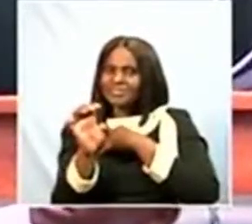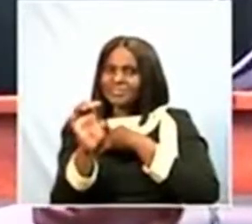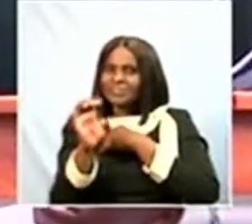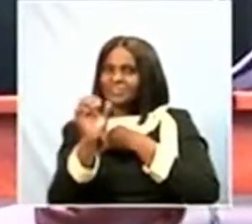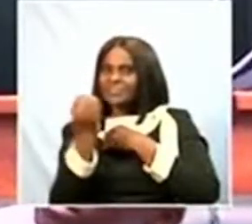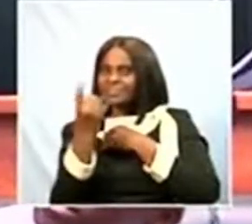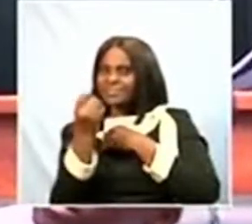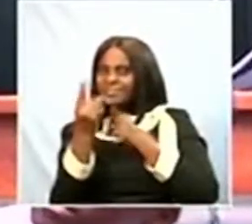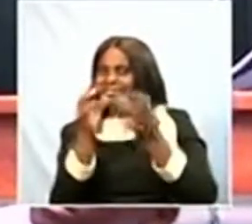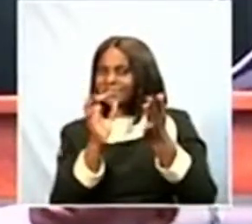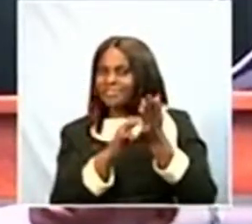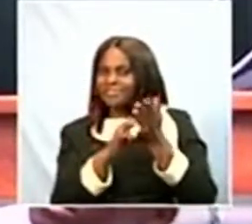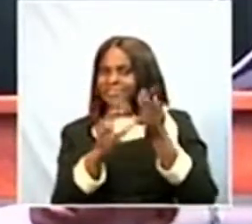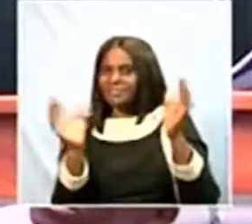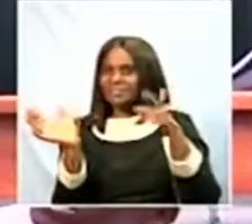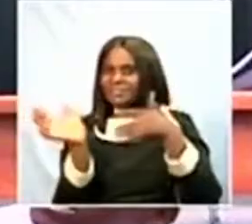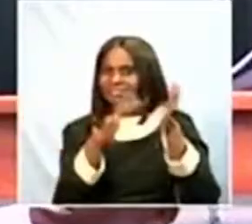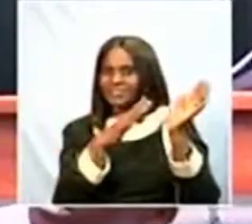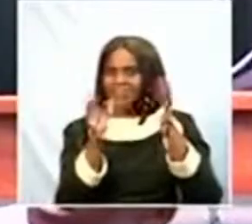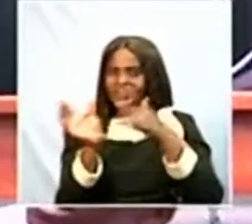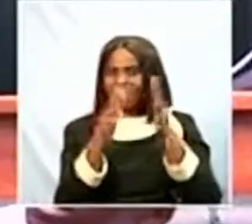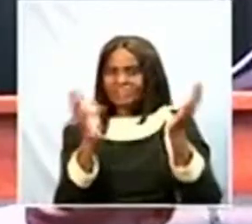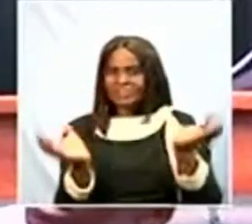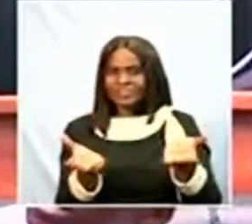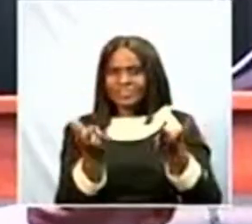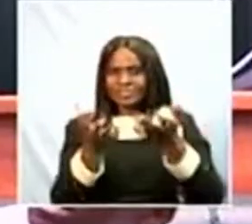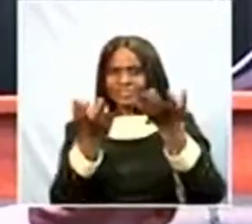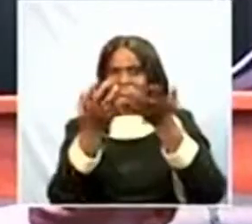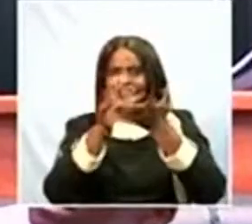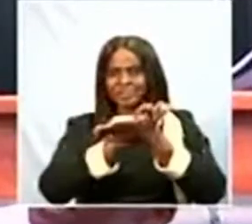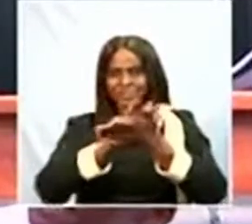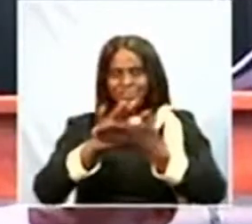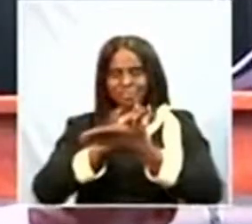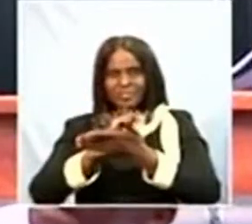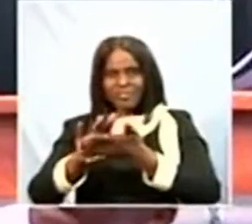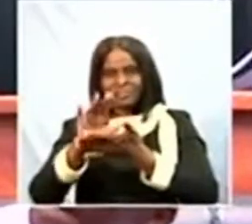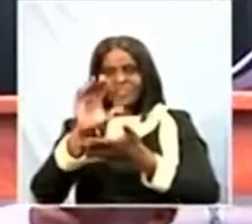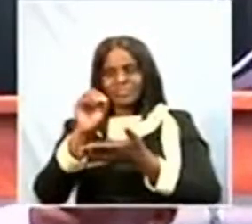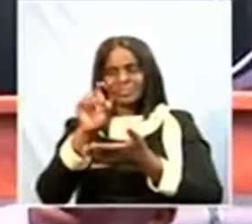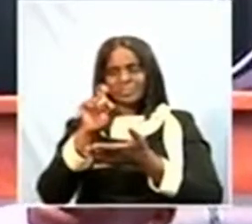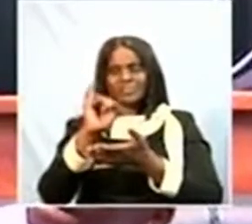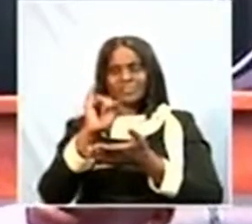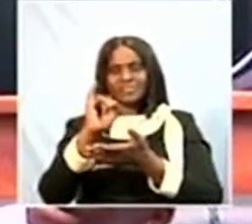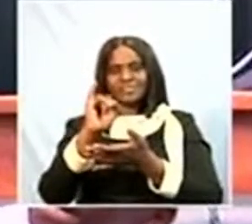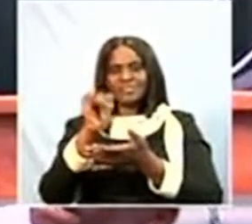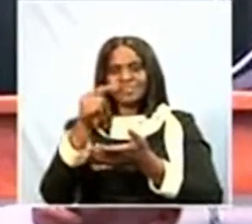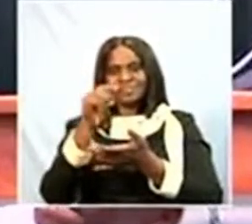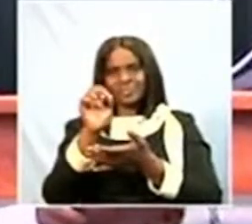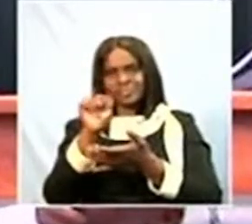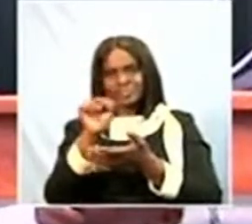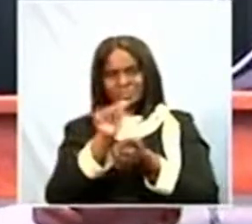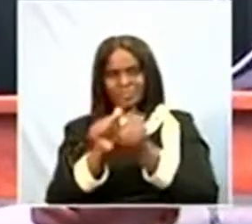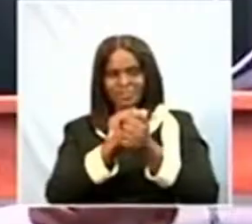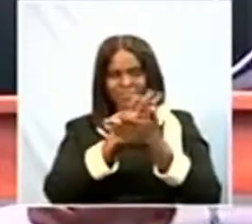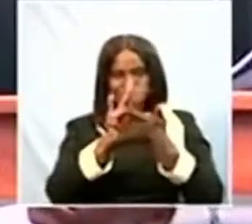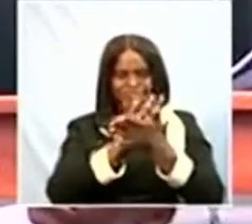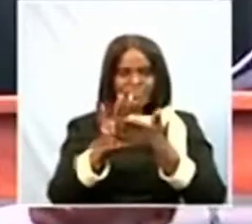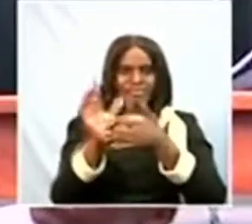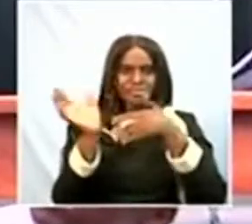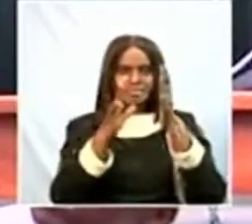711,000 air pollution to remove clean oxygen that will result in cleaning the air in the